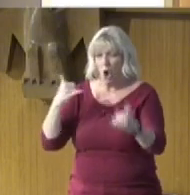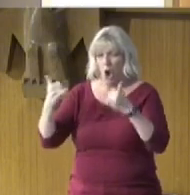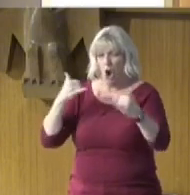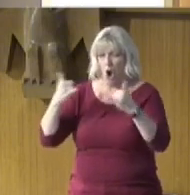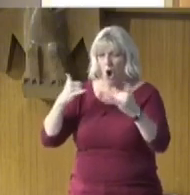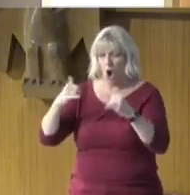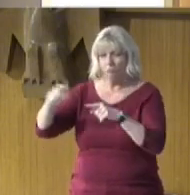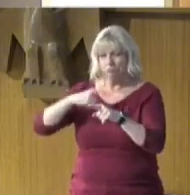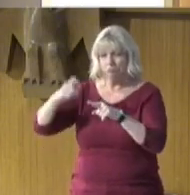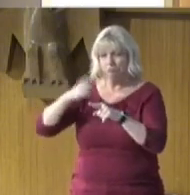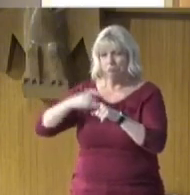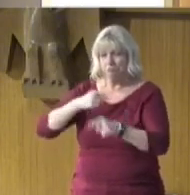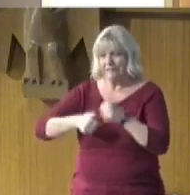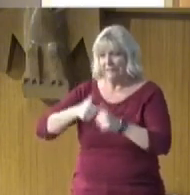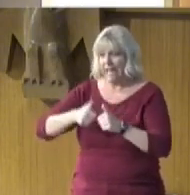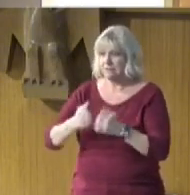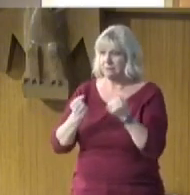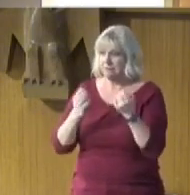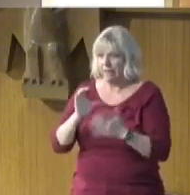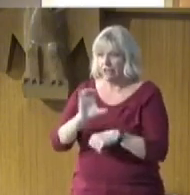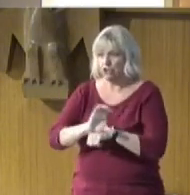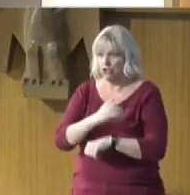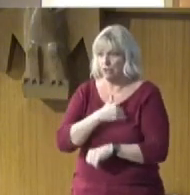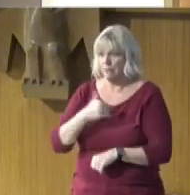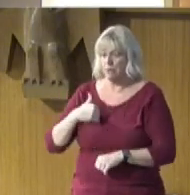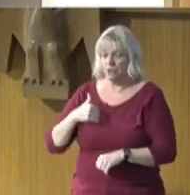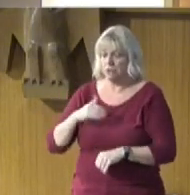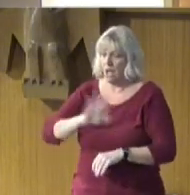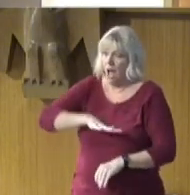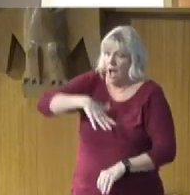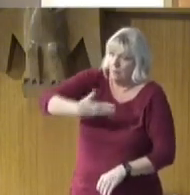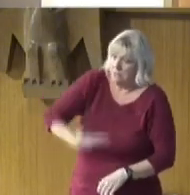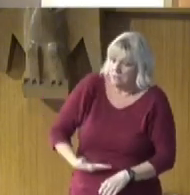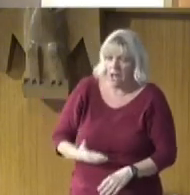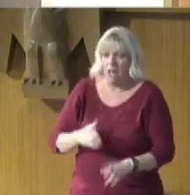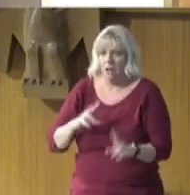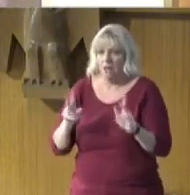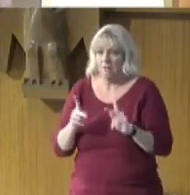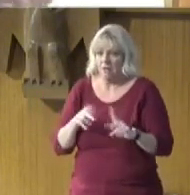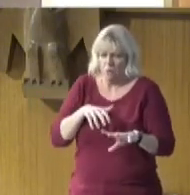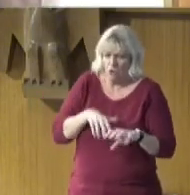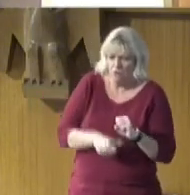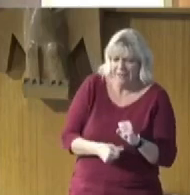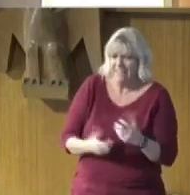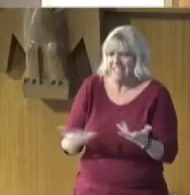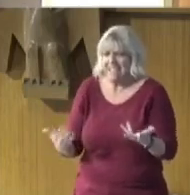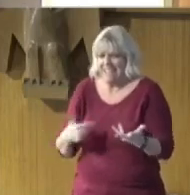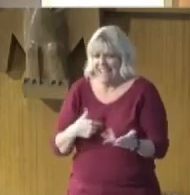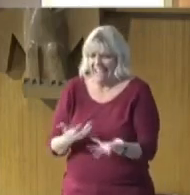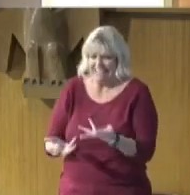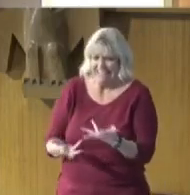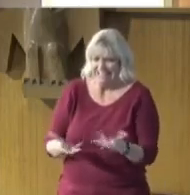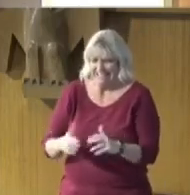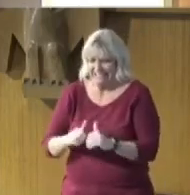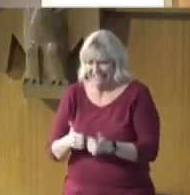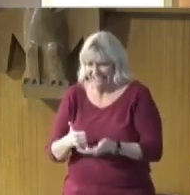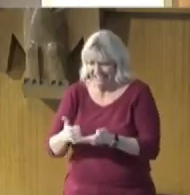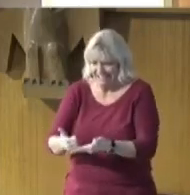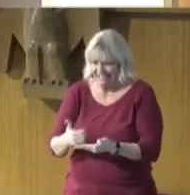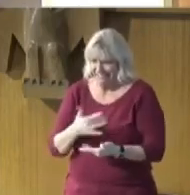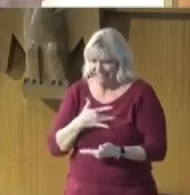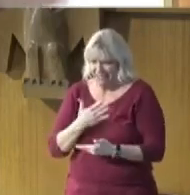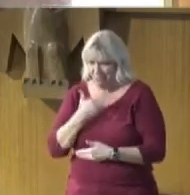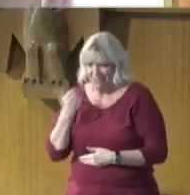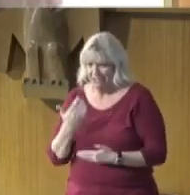texts from distraught church members. And everyone was grieving and I didn't really have anything to make them feel better. And I